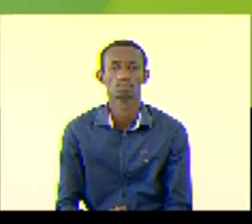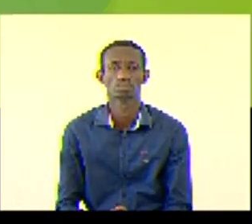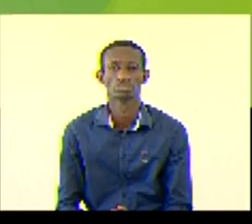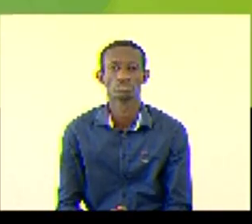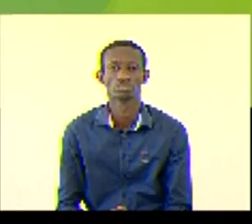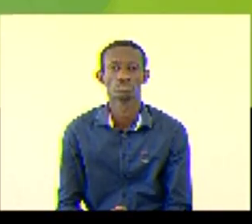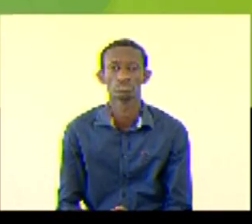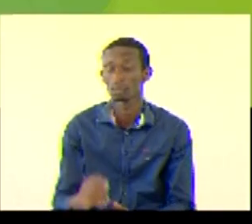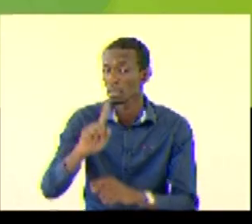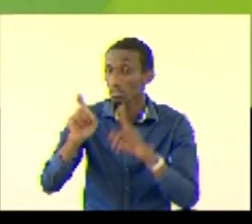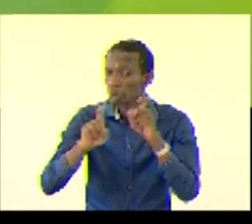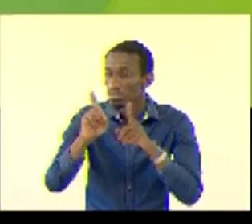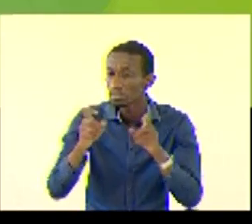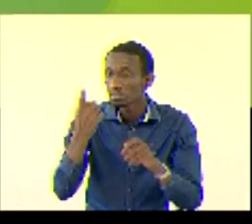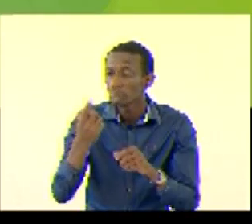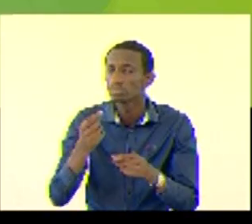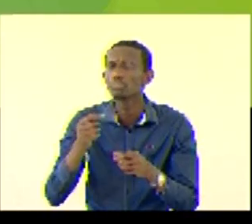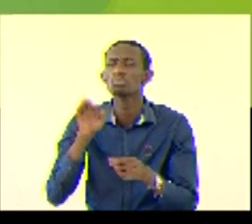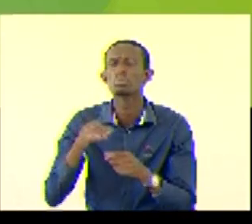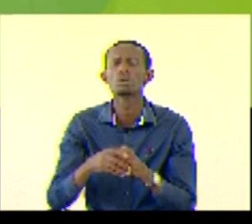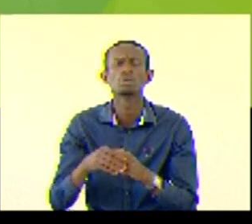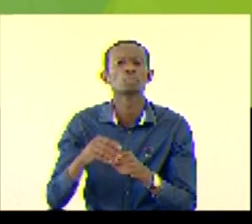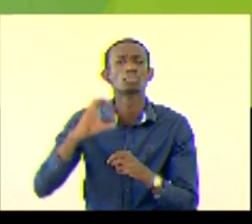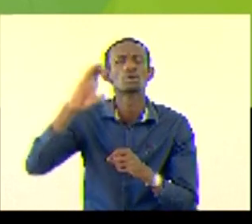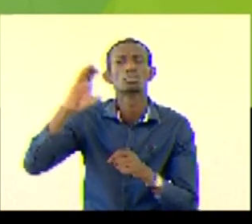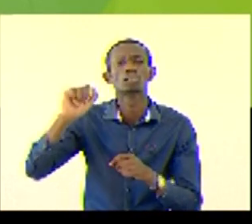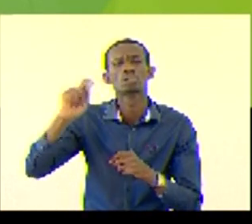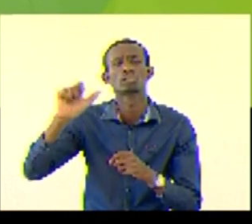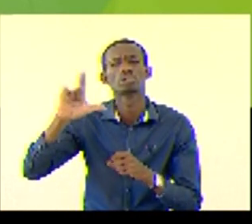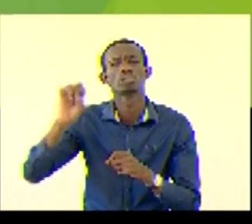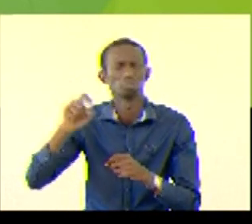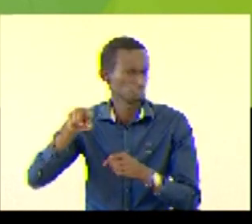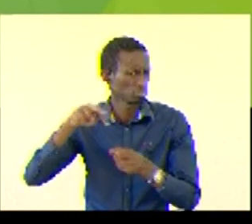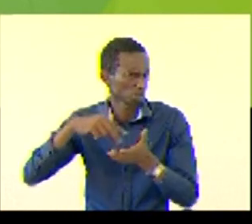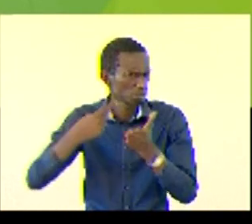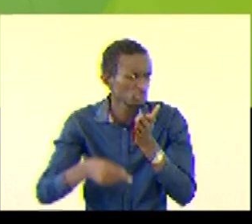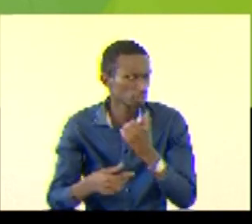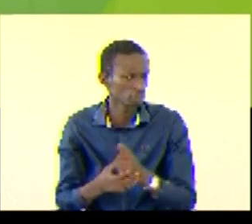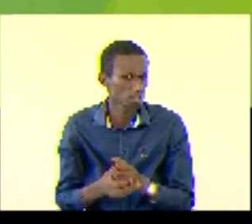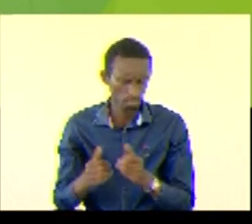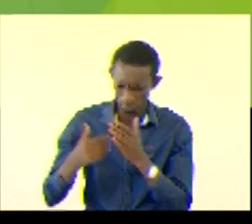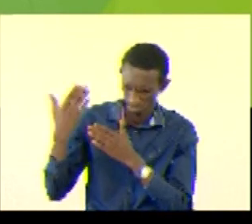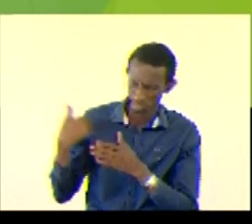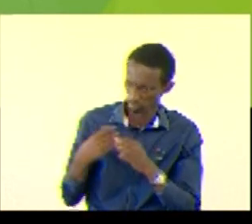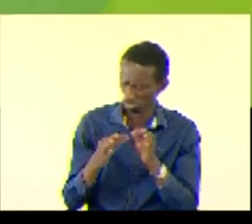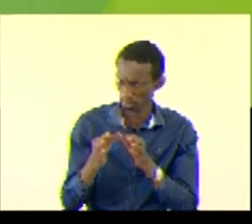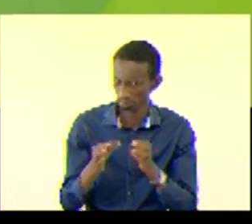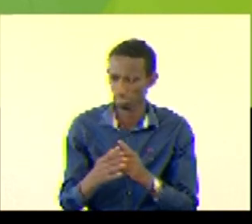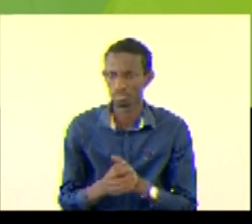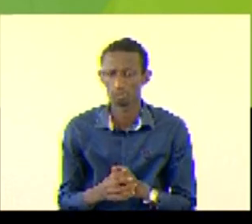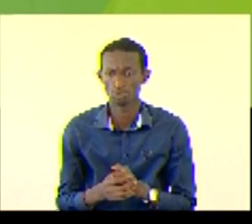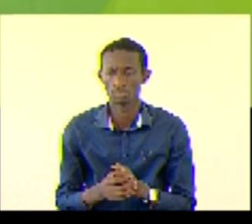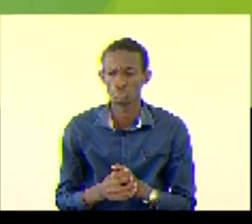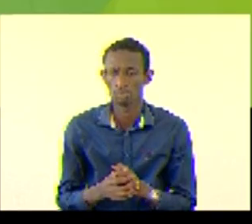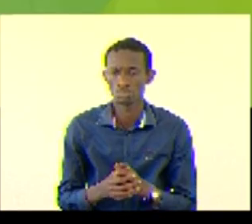So the first question is asking, what is a catalyst? We have mentioned about the catalyst. Or maybe because we are